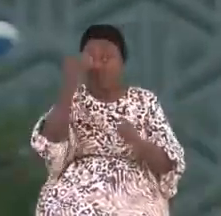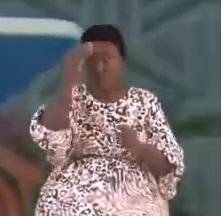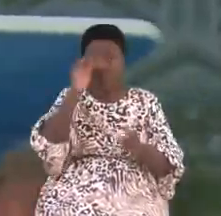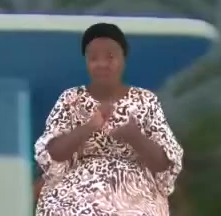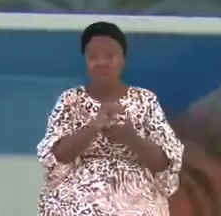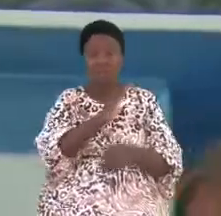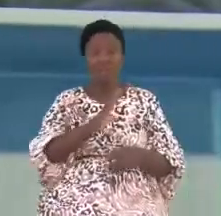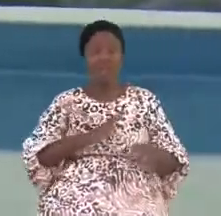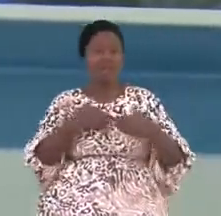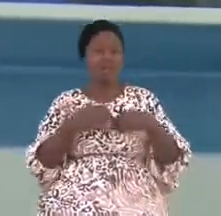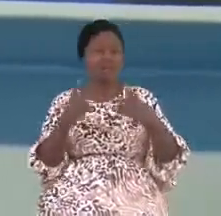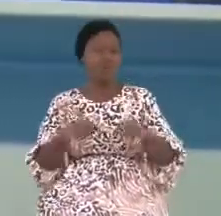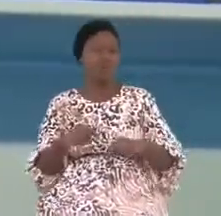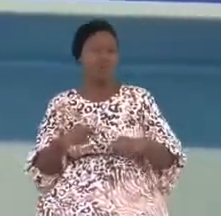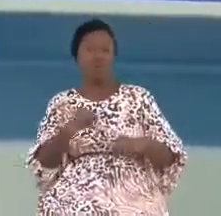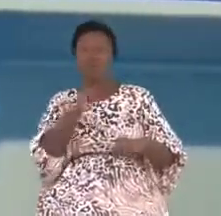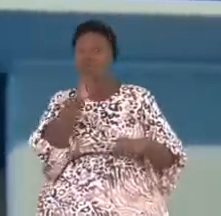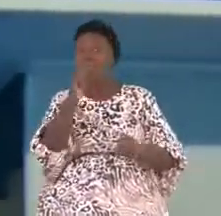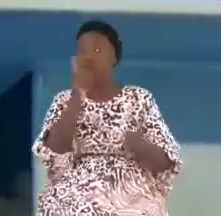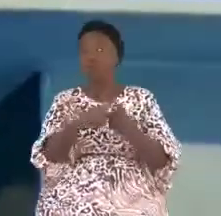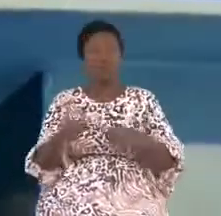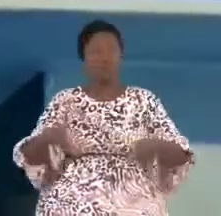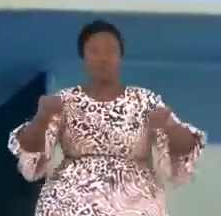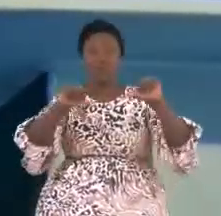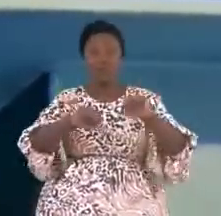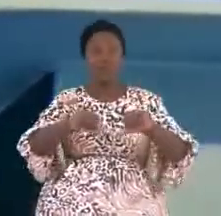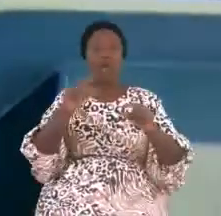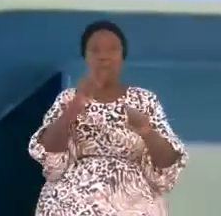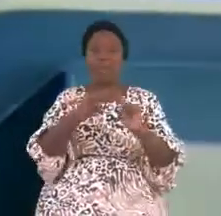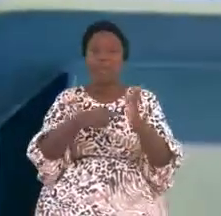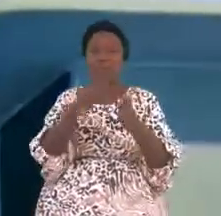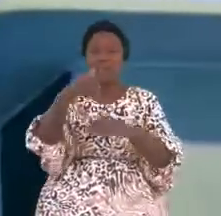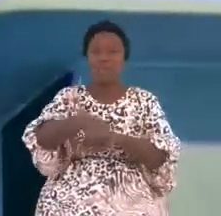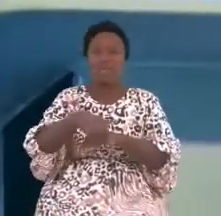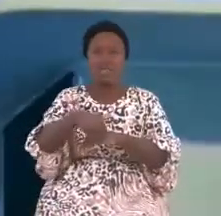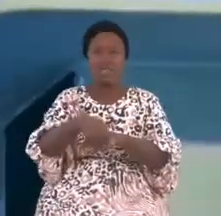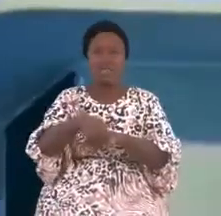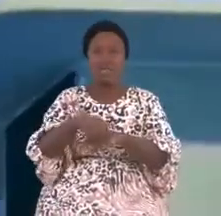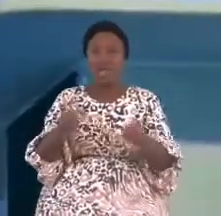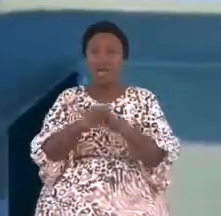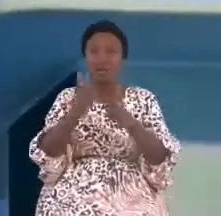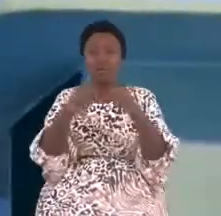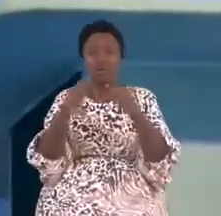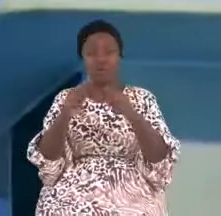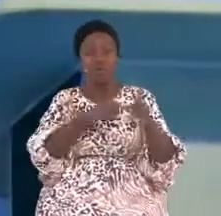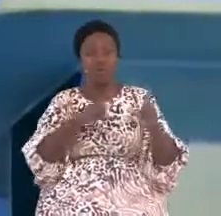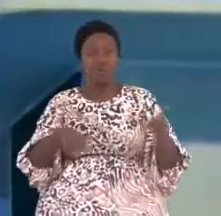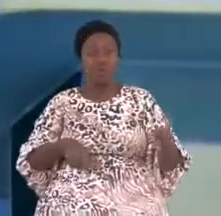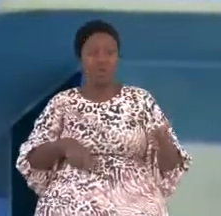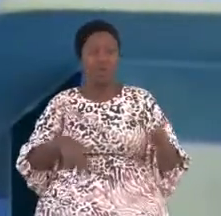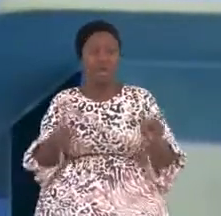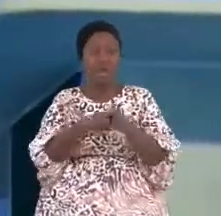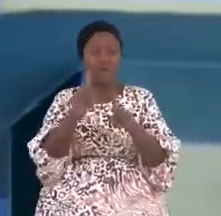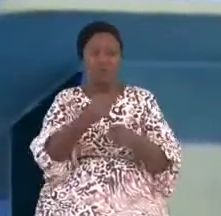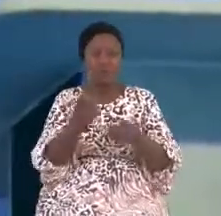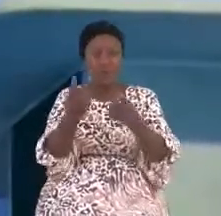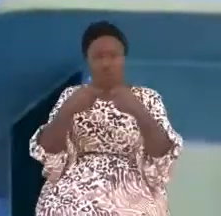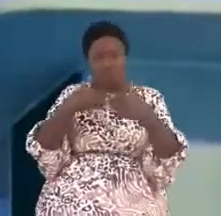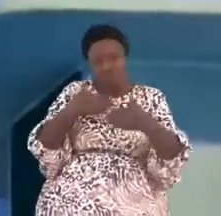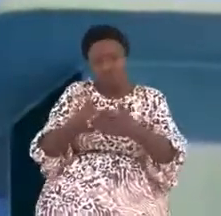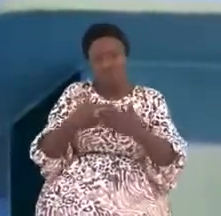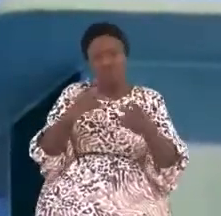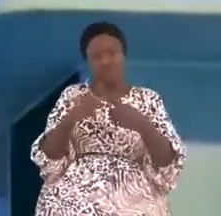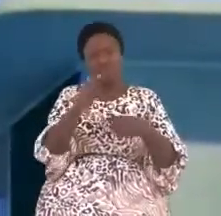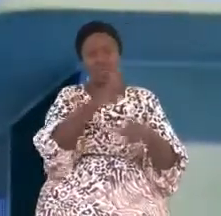come not to condem tonight as you come to the lord as to draw near to the